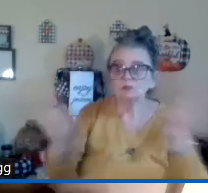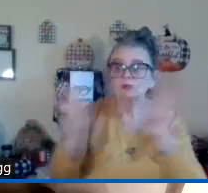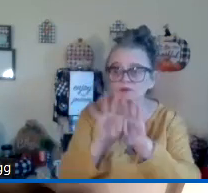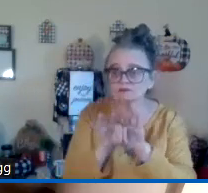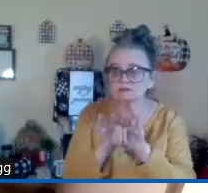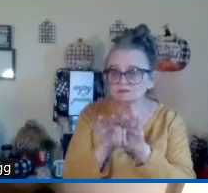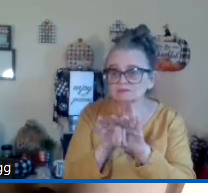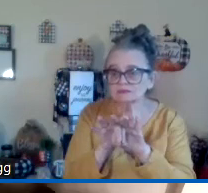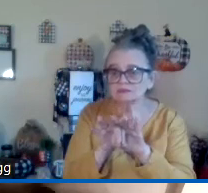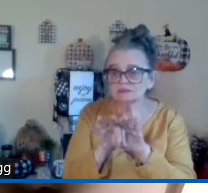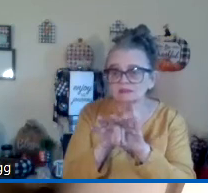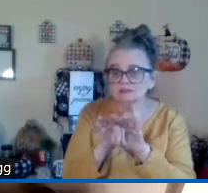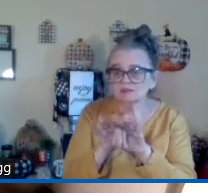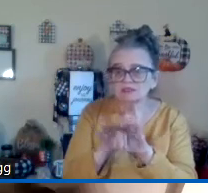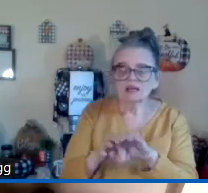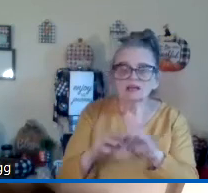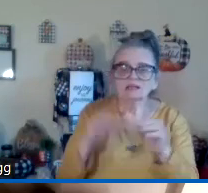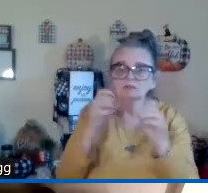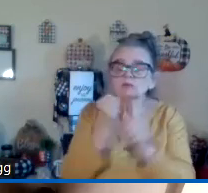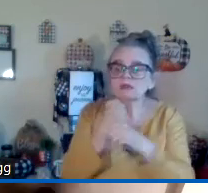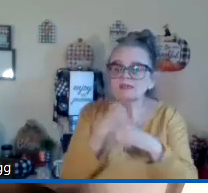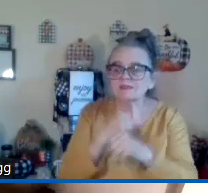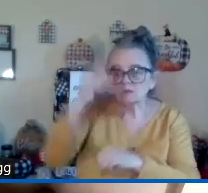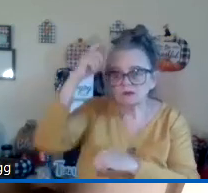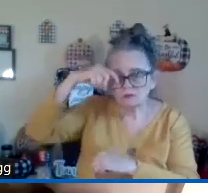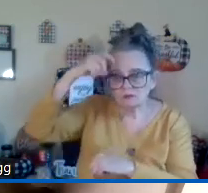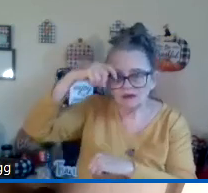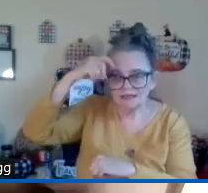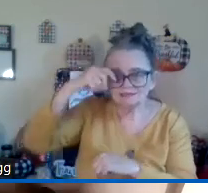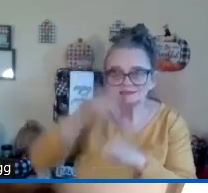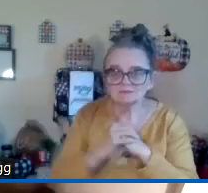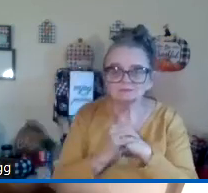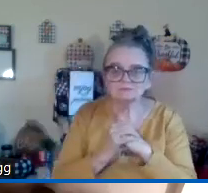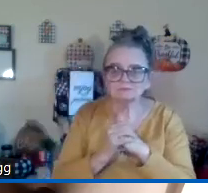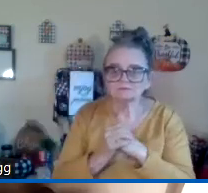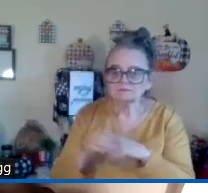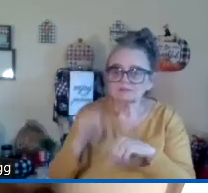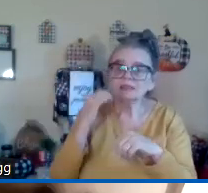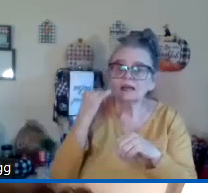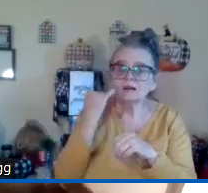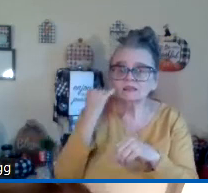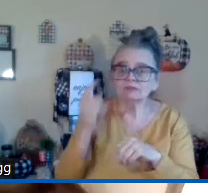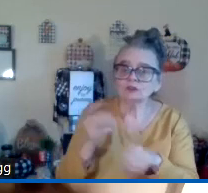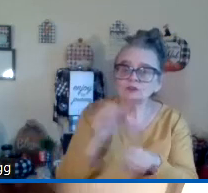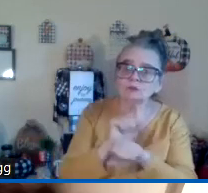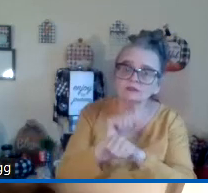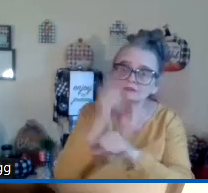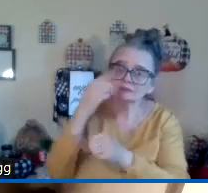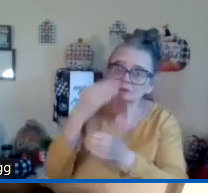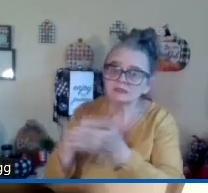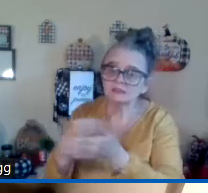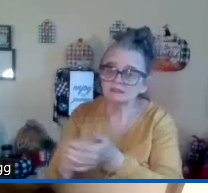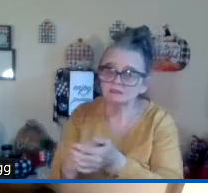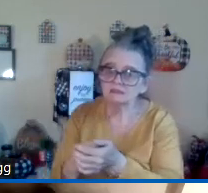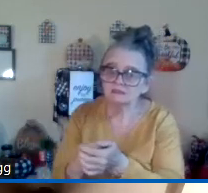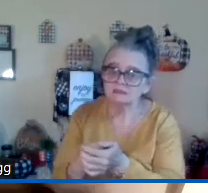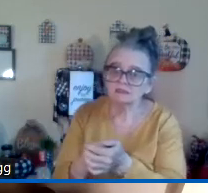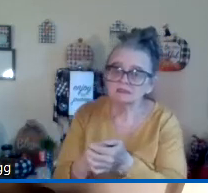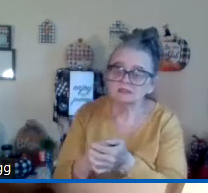very important. It will make them wise. Now, if you work for